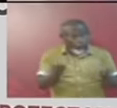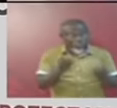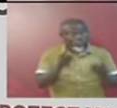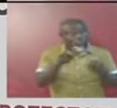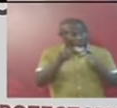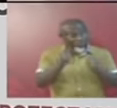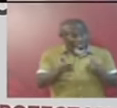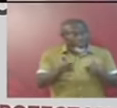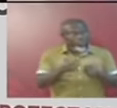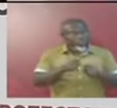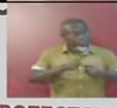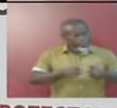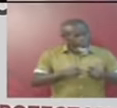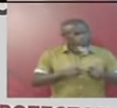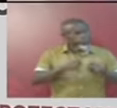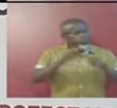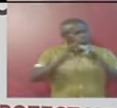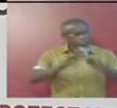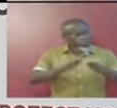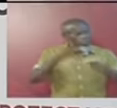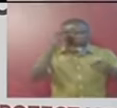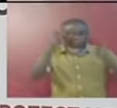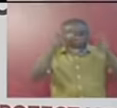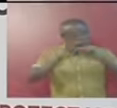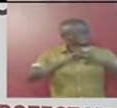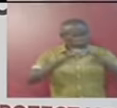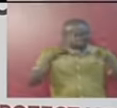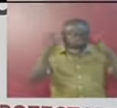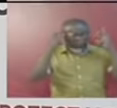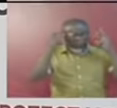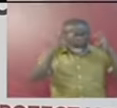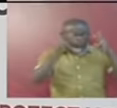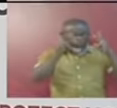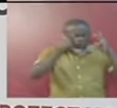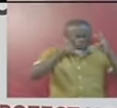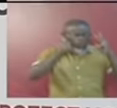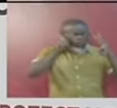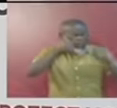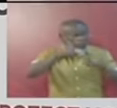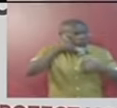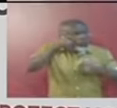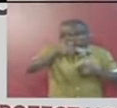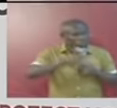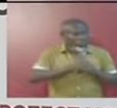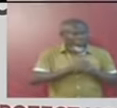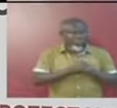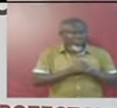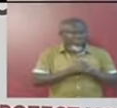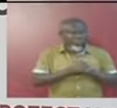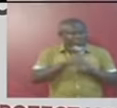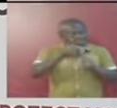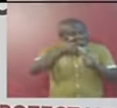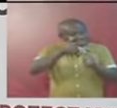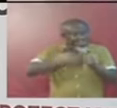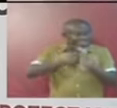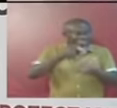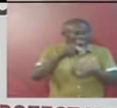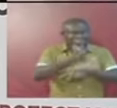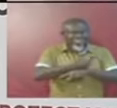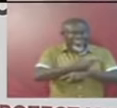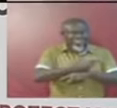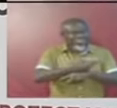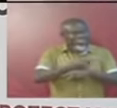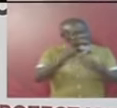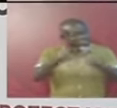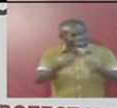in that day. Don't worry about tomorrow and the next day and the next day. Each day, do the best you can do that